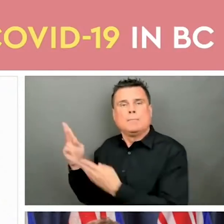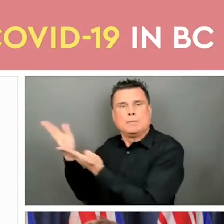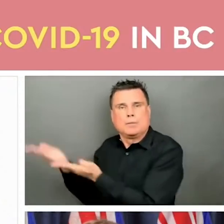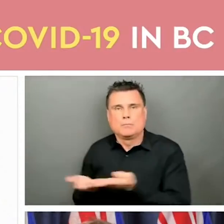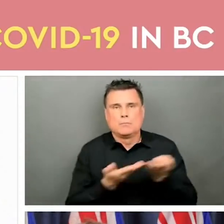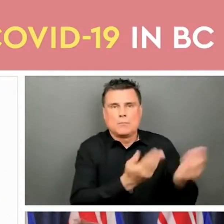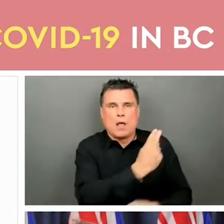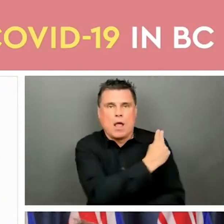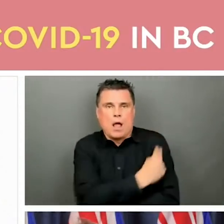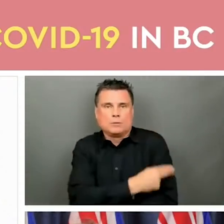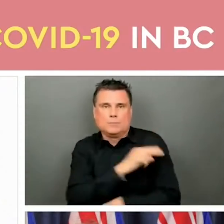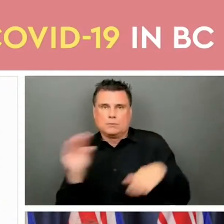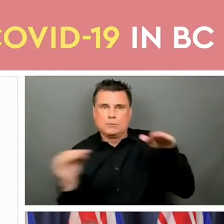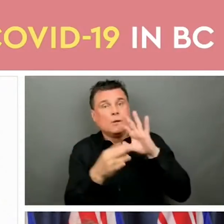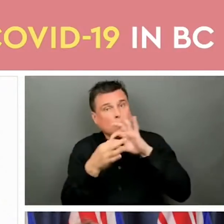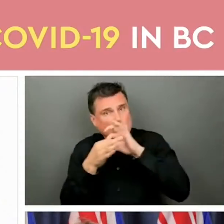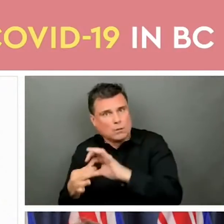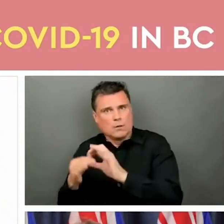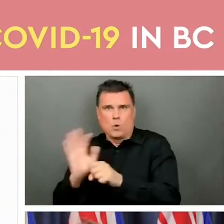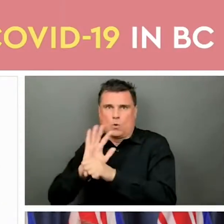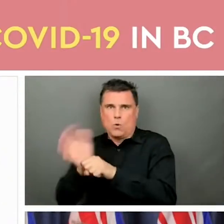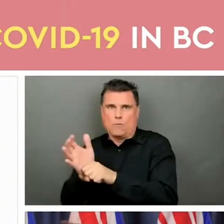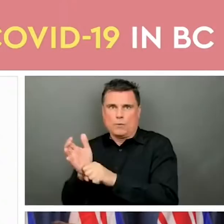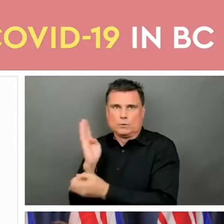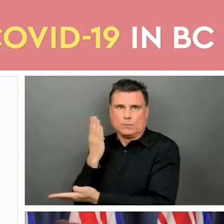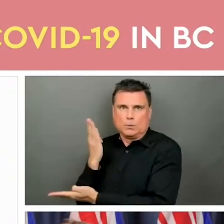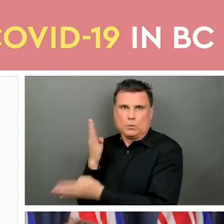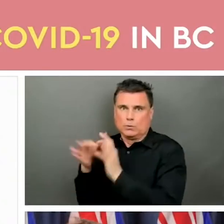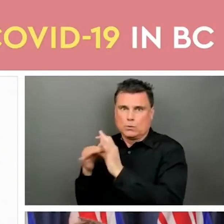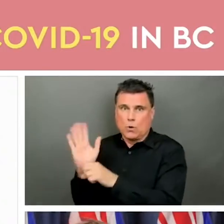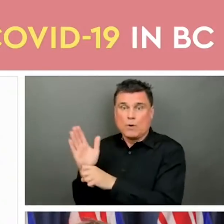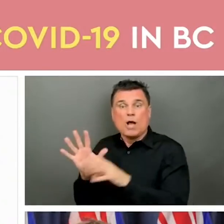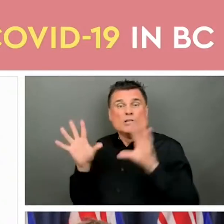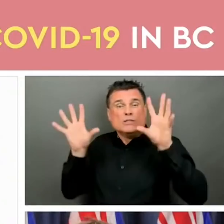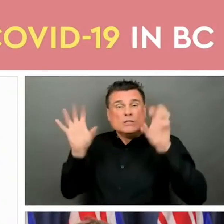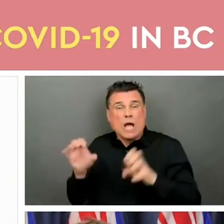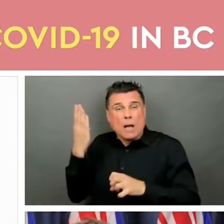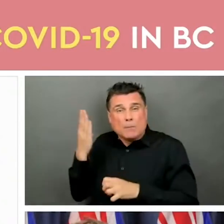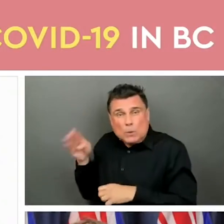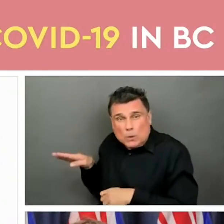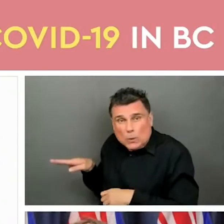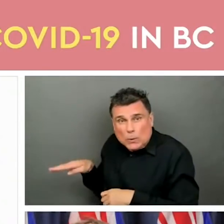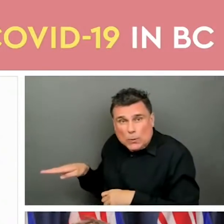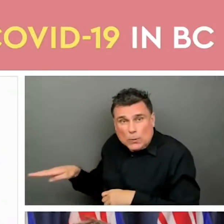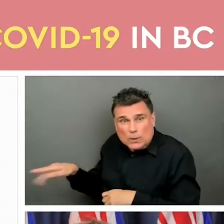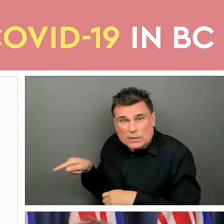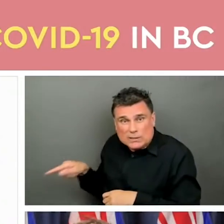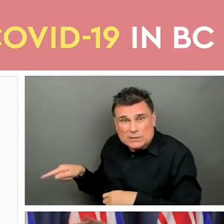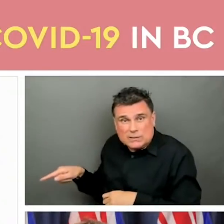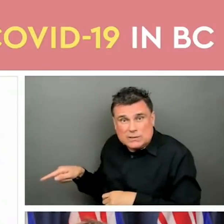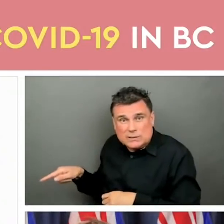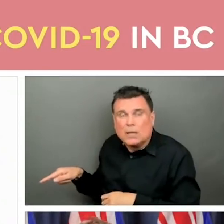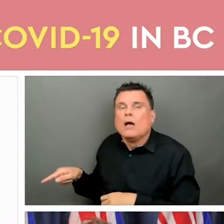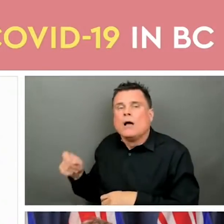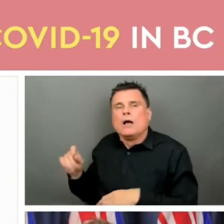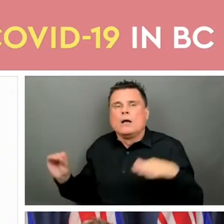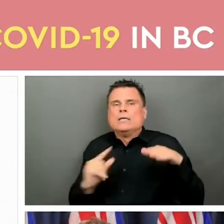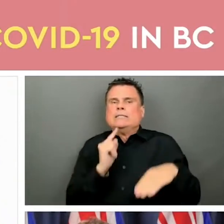in hospital and 72 people in critical care. That's the first peak. We saw a significant rise to, I think at its height, around January